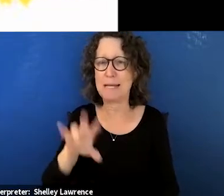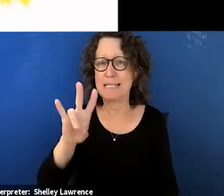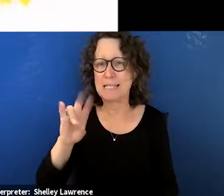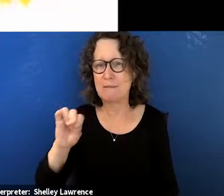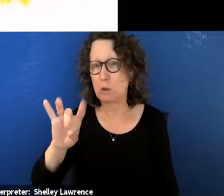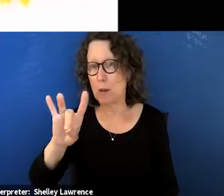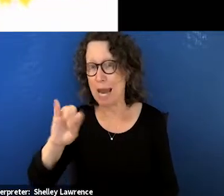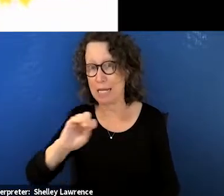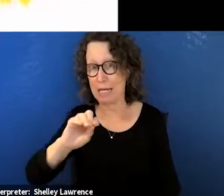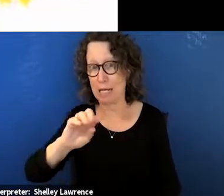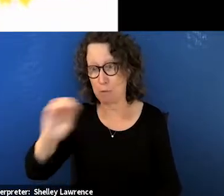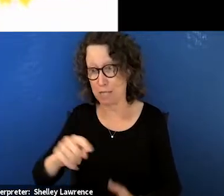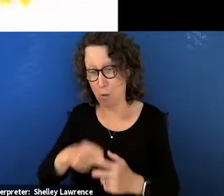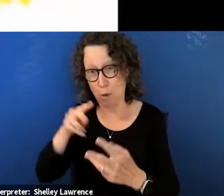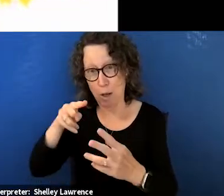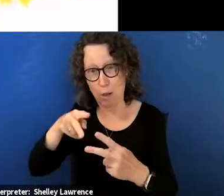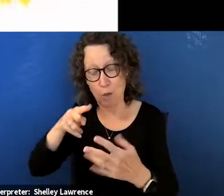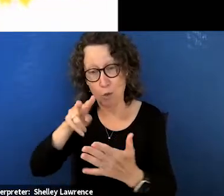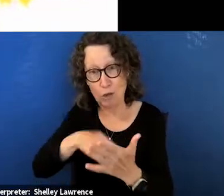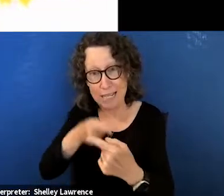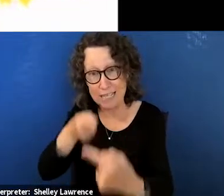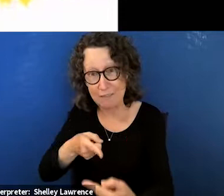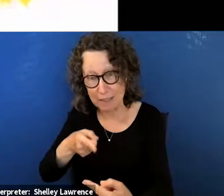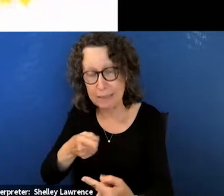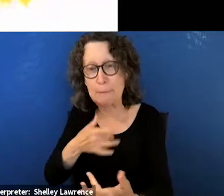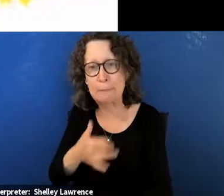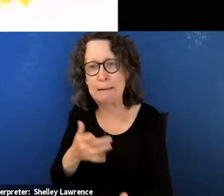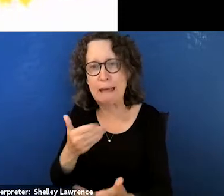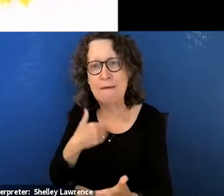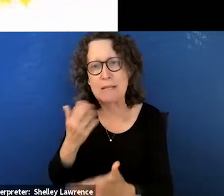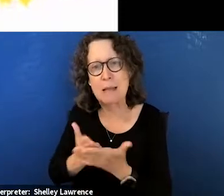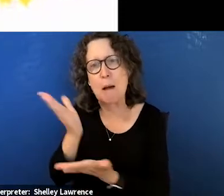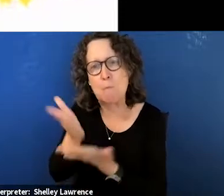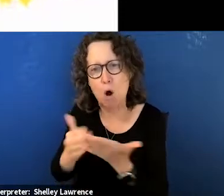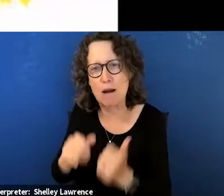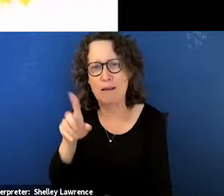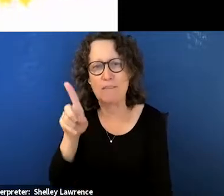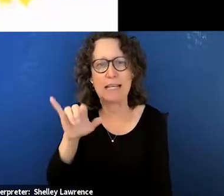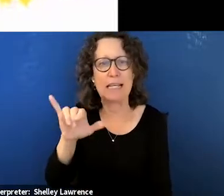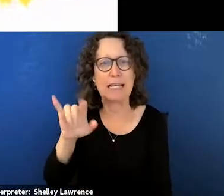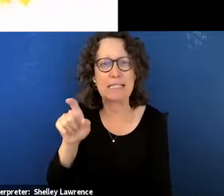80% of those with reading difficulties are likely to have some form of dyslexia. This month,